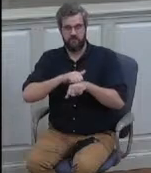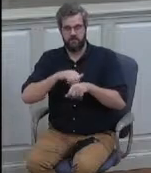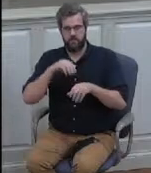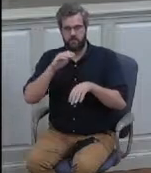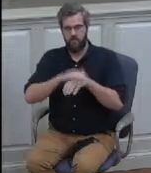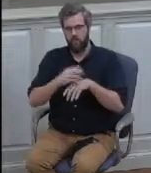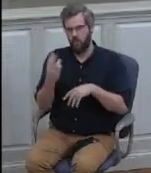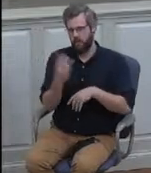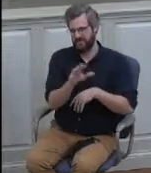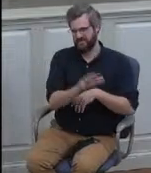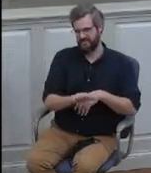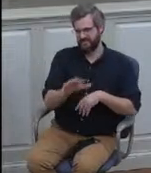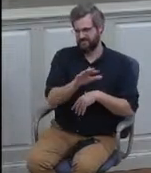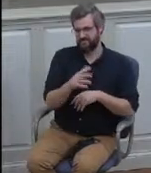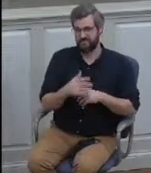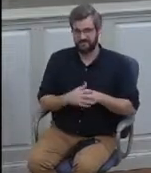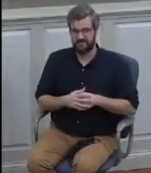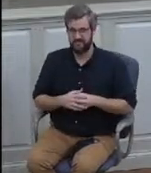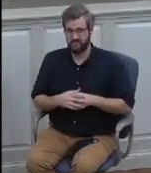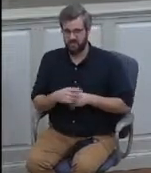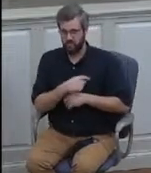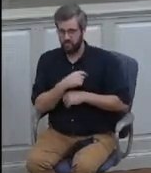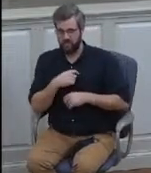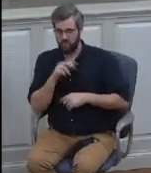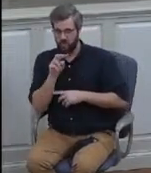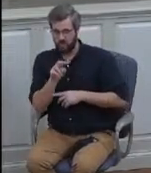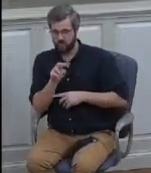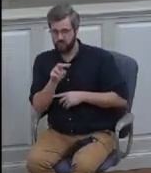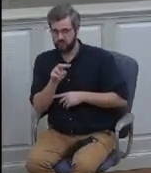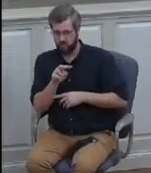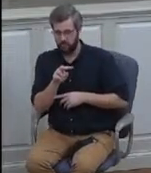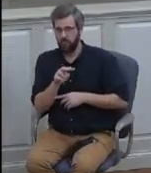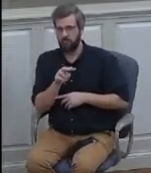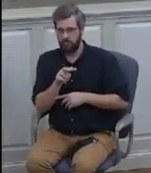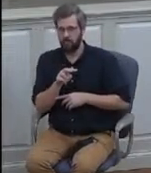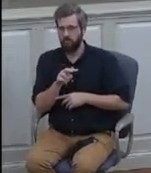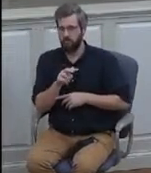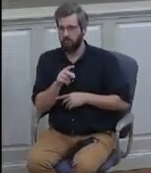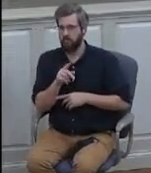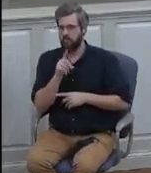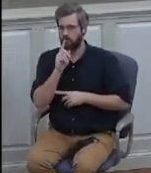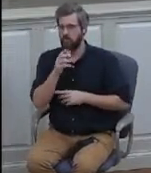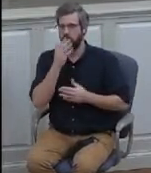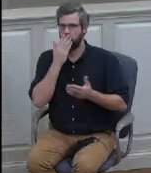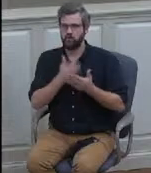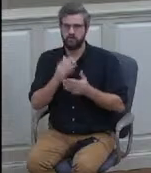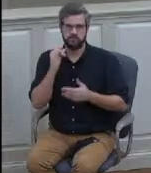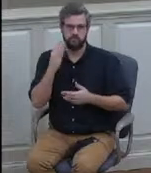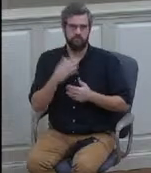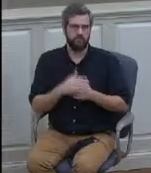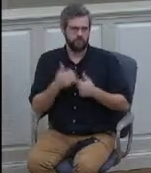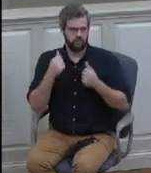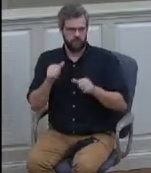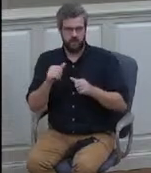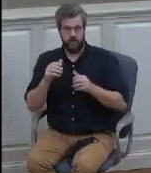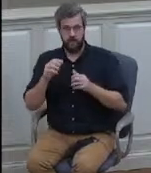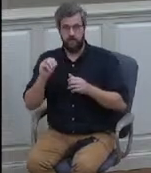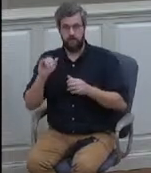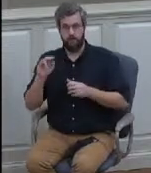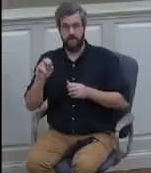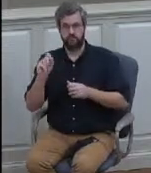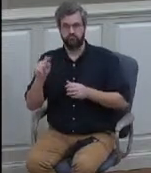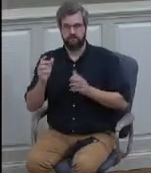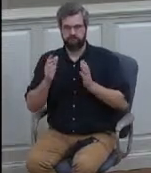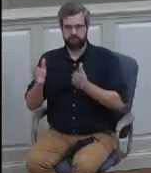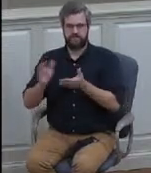Mm-hmm. And we've sat there and observed, and they've done a really good job in trying to keep Main Street clean mm-hmm. in a